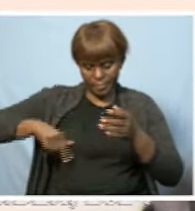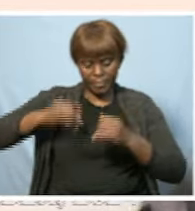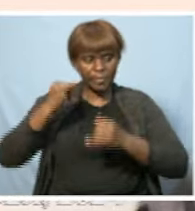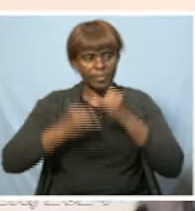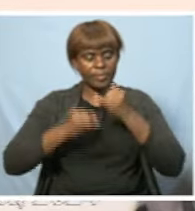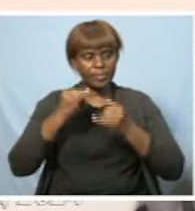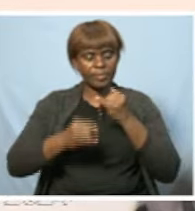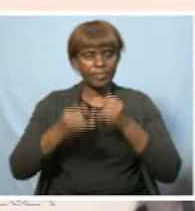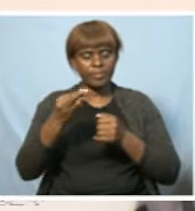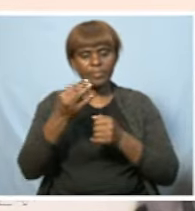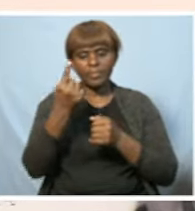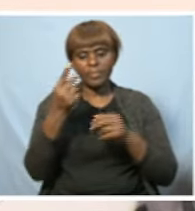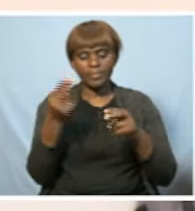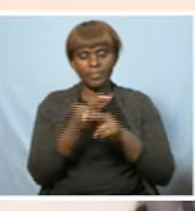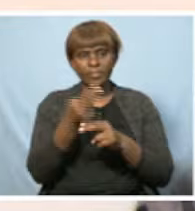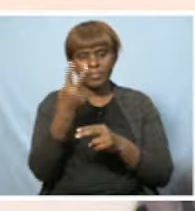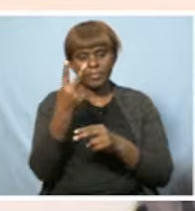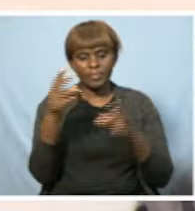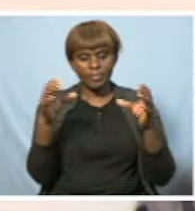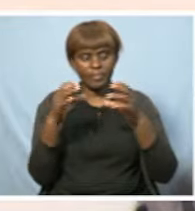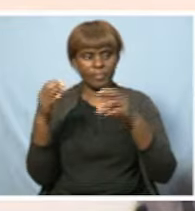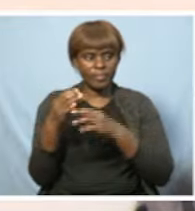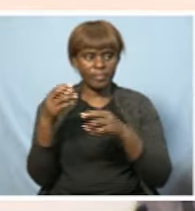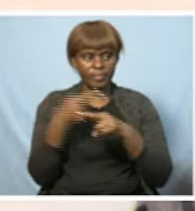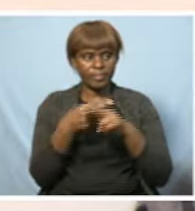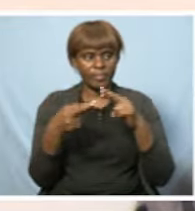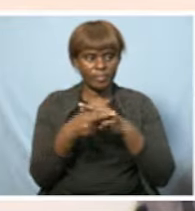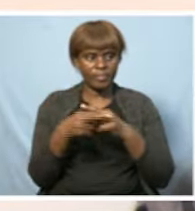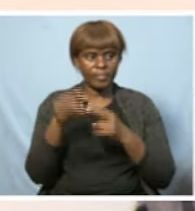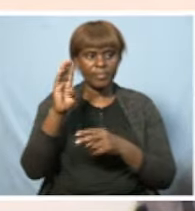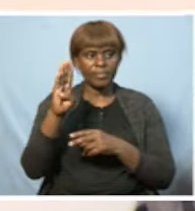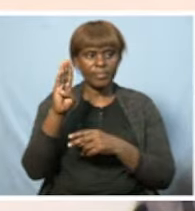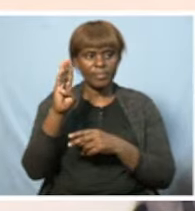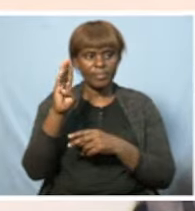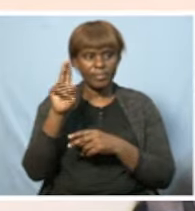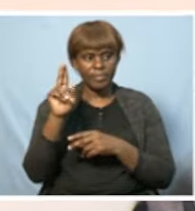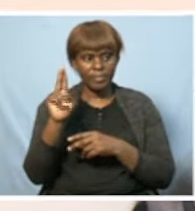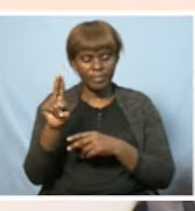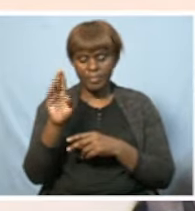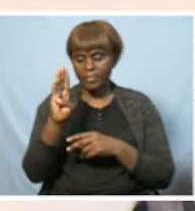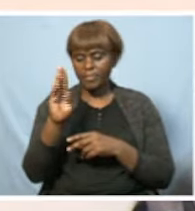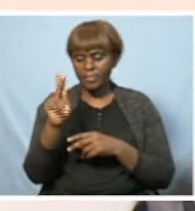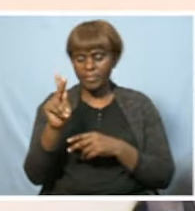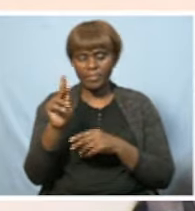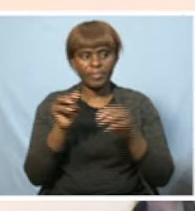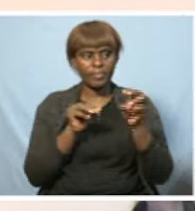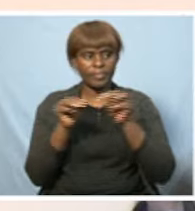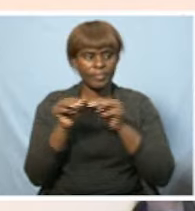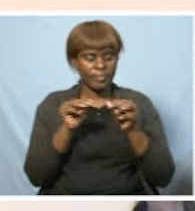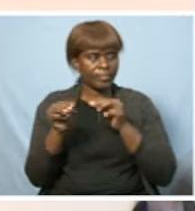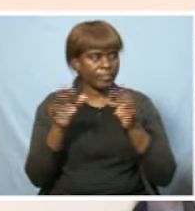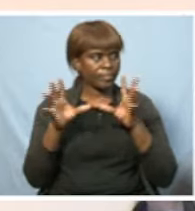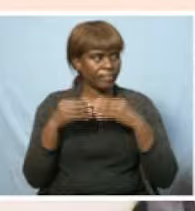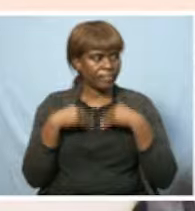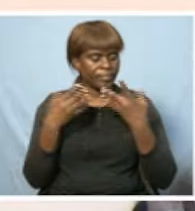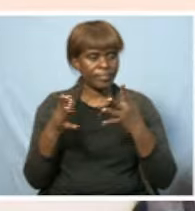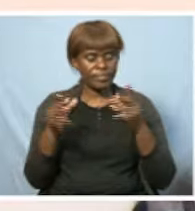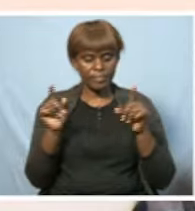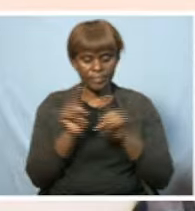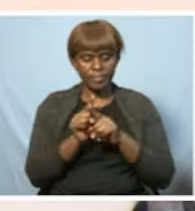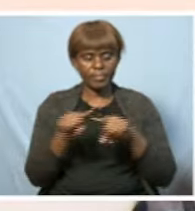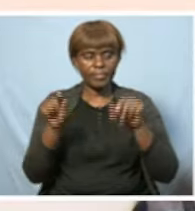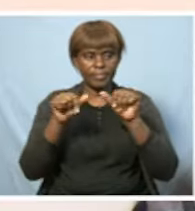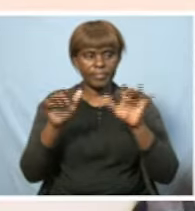of a 1x2 classroom block at Kablonga Primary School. Chair, the cause of the query, management acknowledges the observation of the